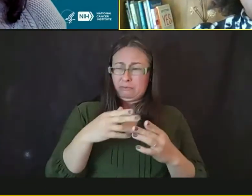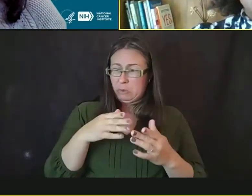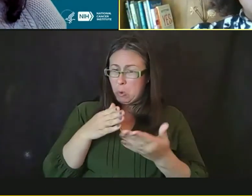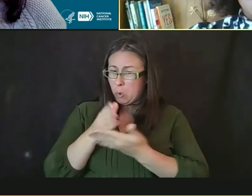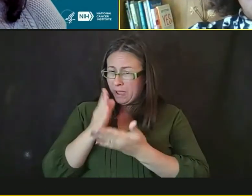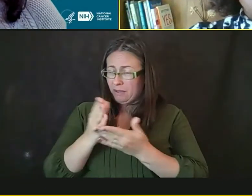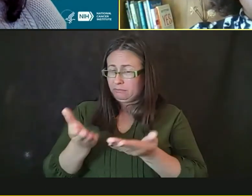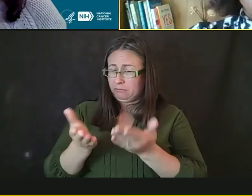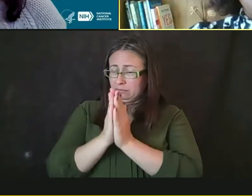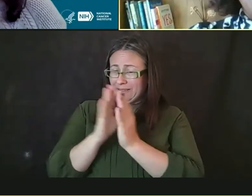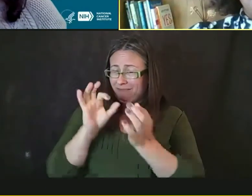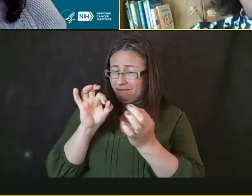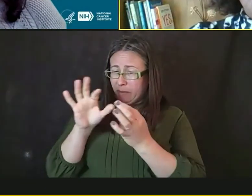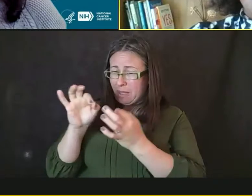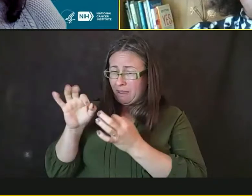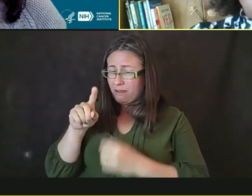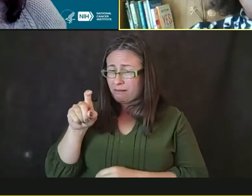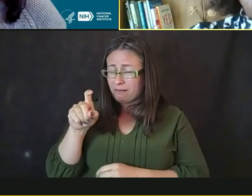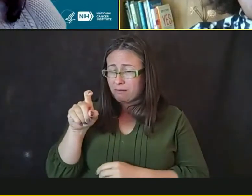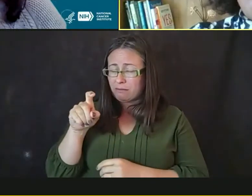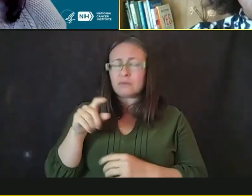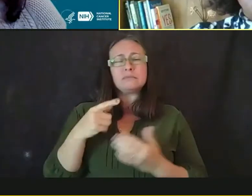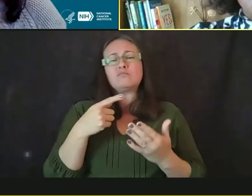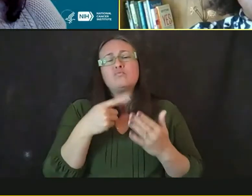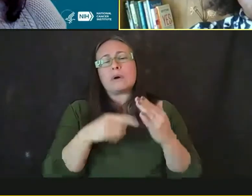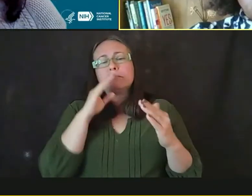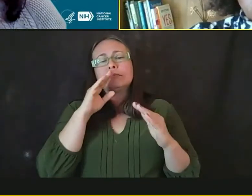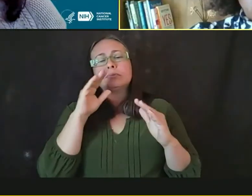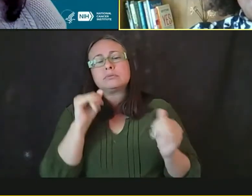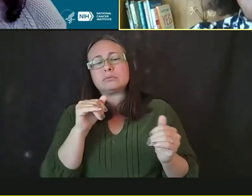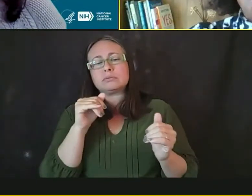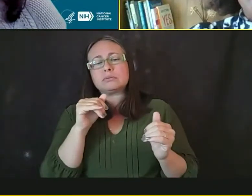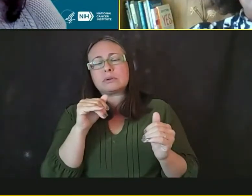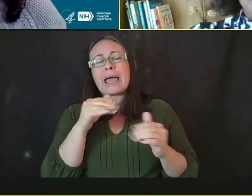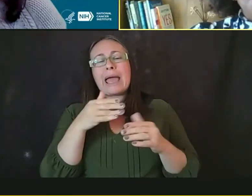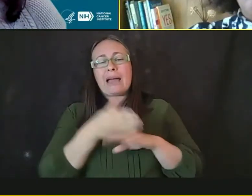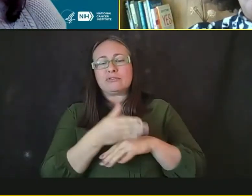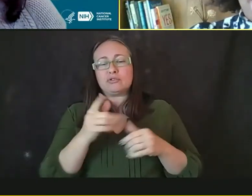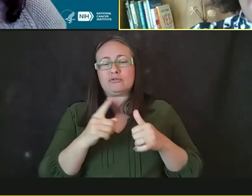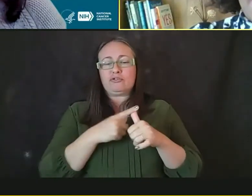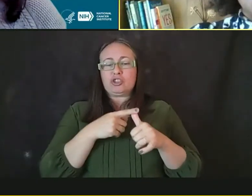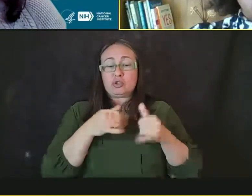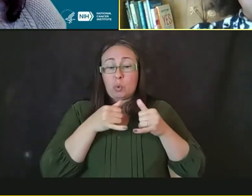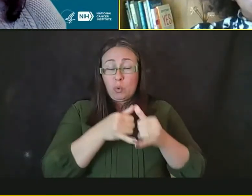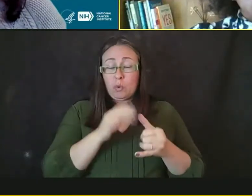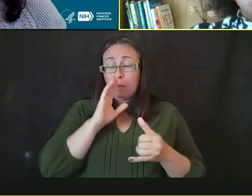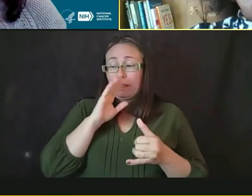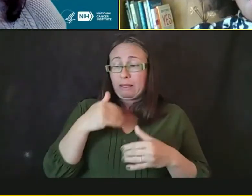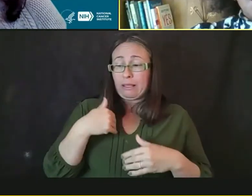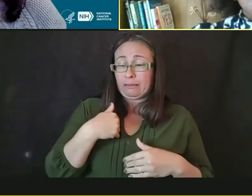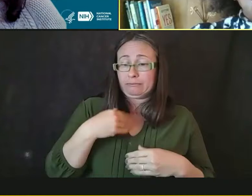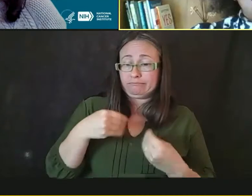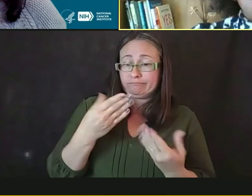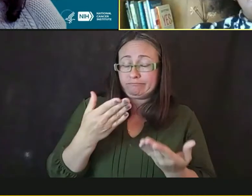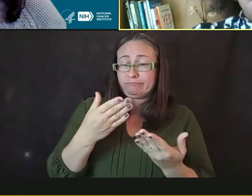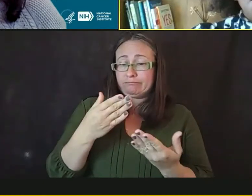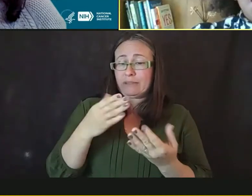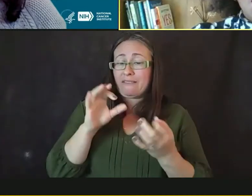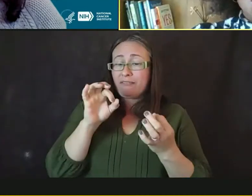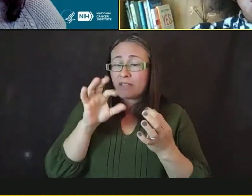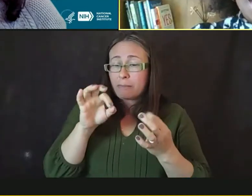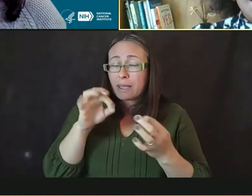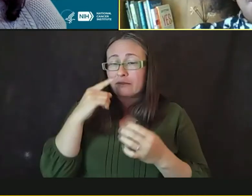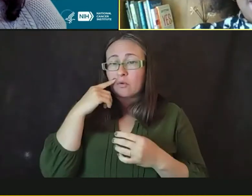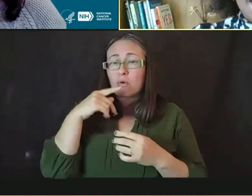expectations about working with a PO once you have your first award? Will there be feedback on the progress report from